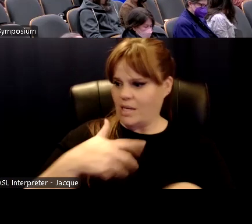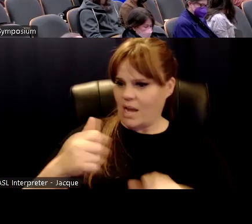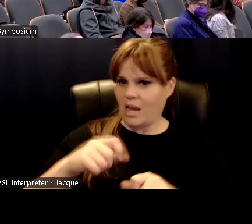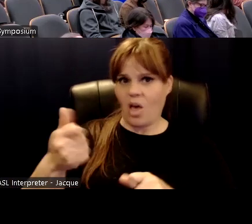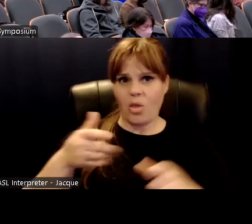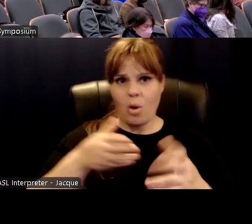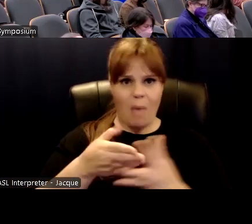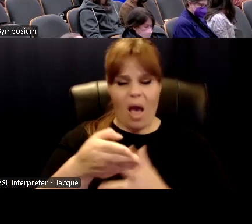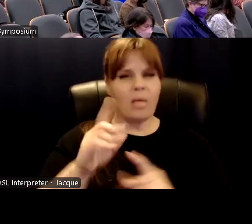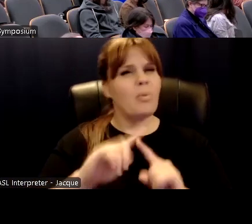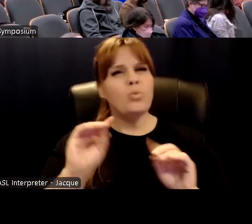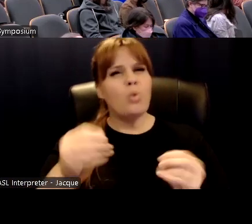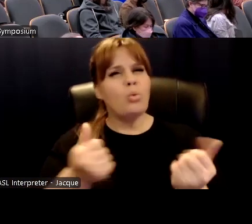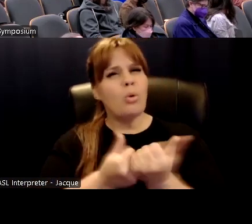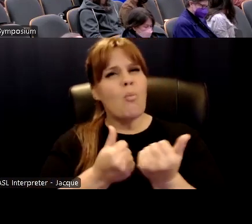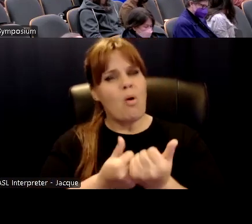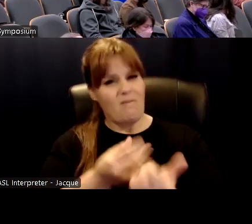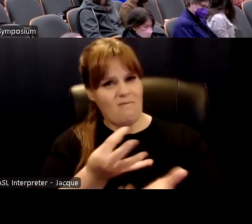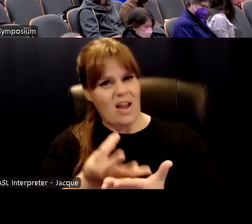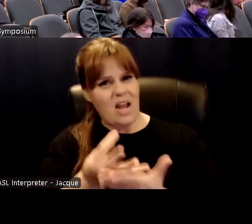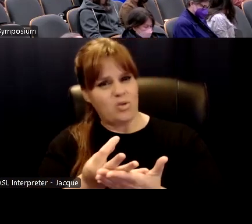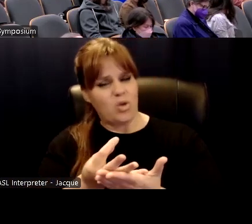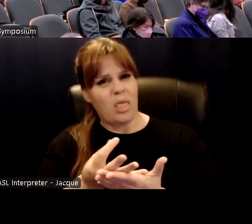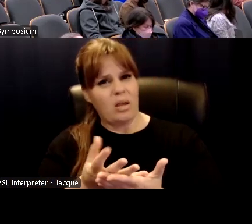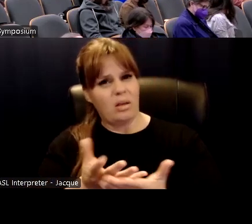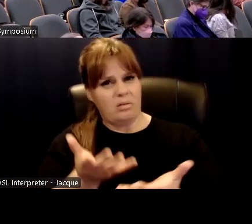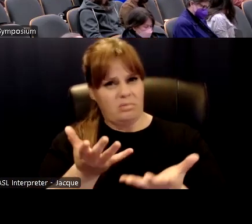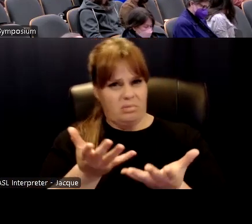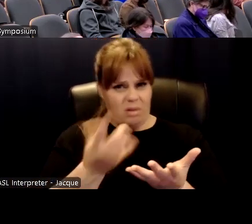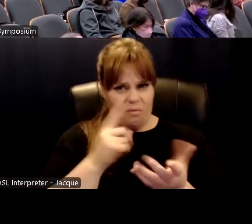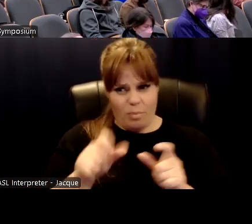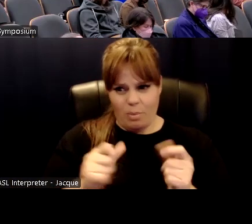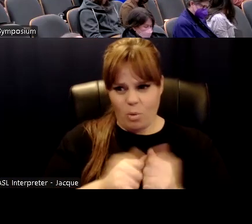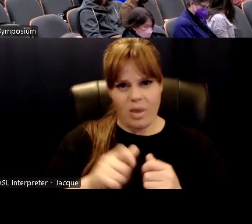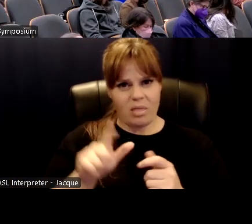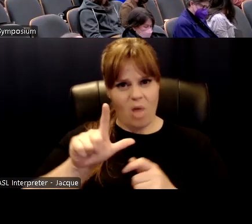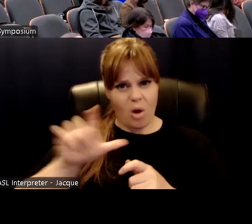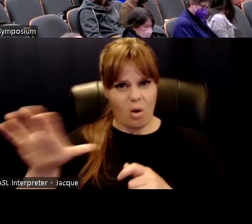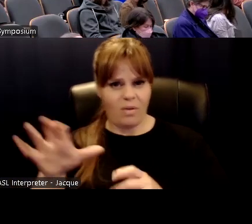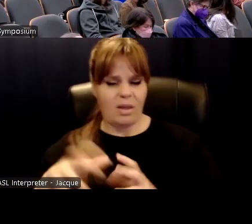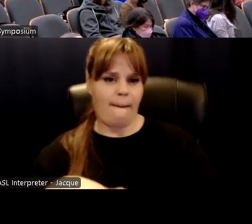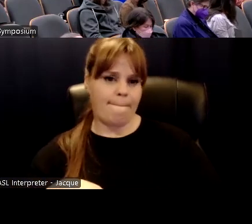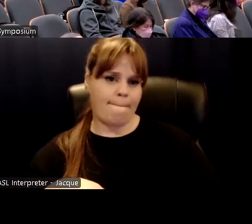no support out there financially for people with long COVID.